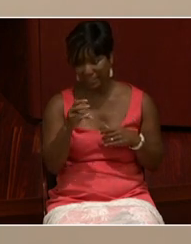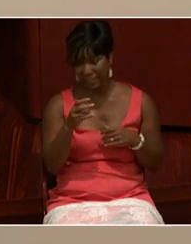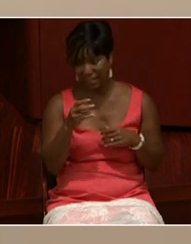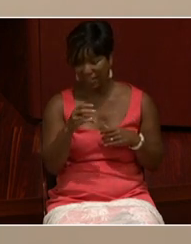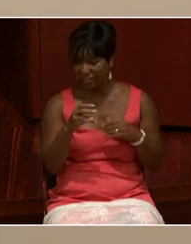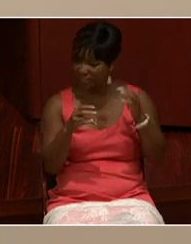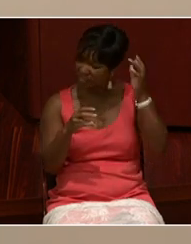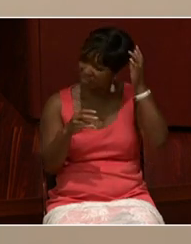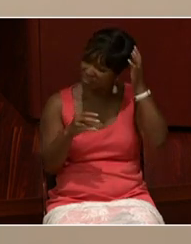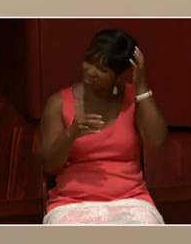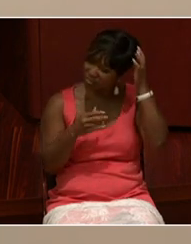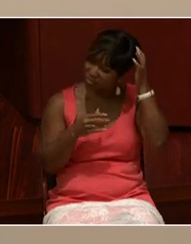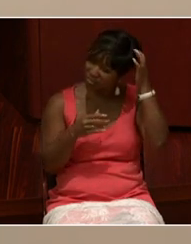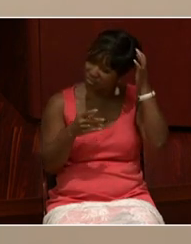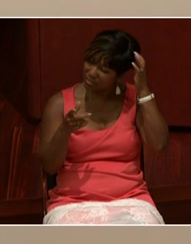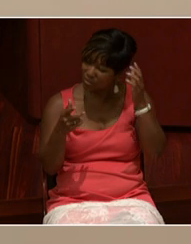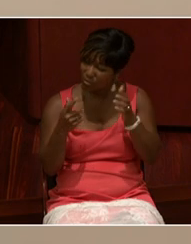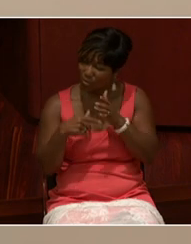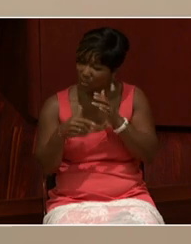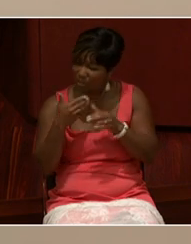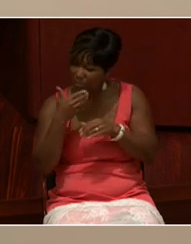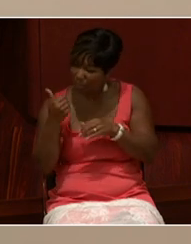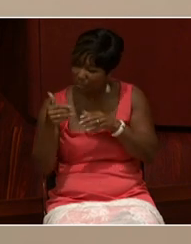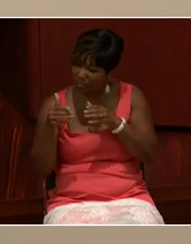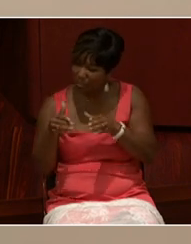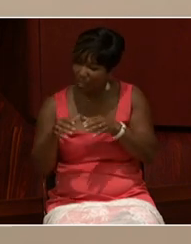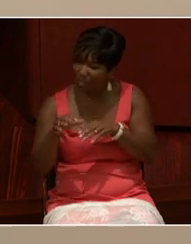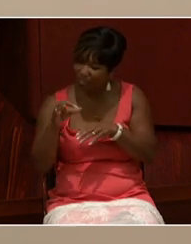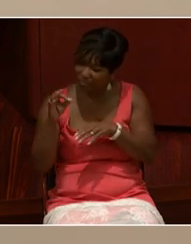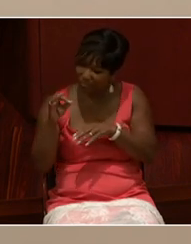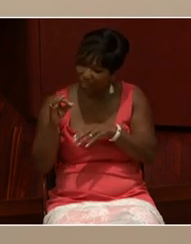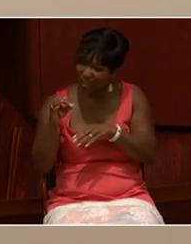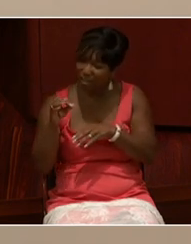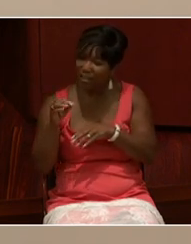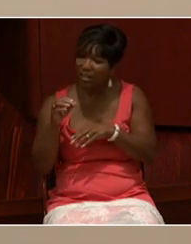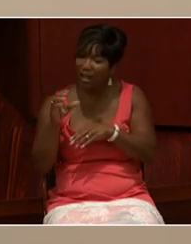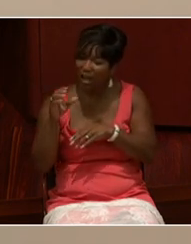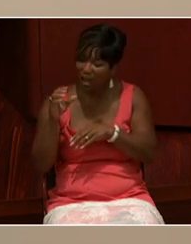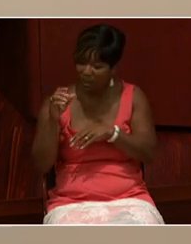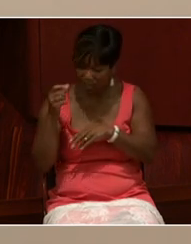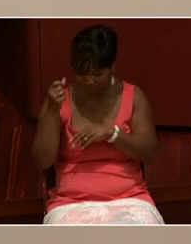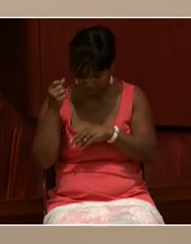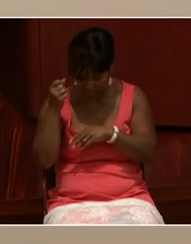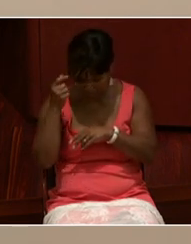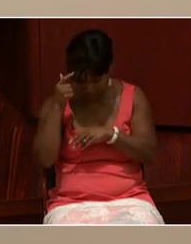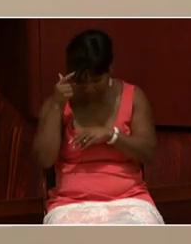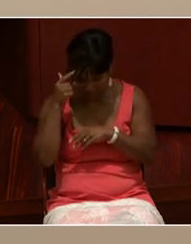What is the best way to find all conscientious objectors sent to Leavenworth?